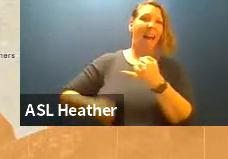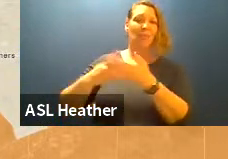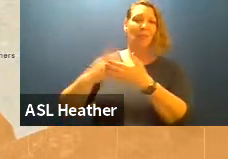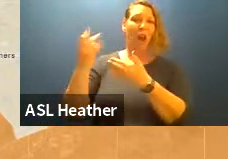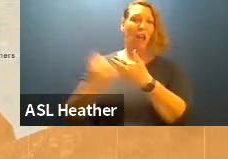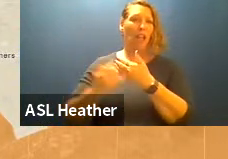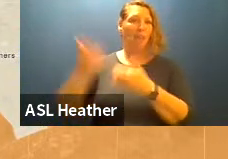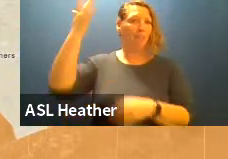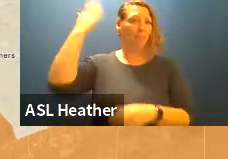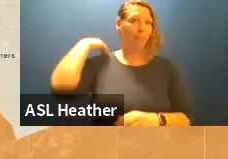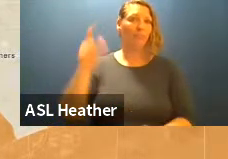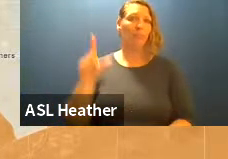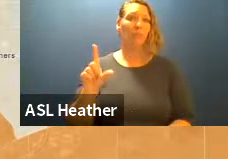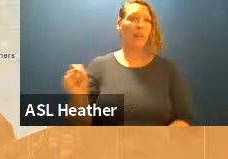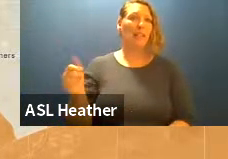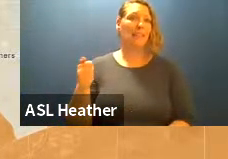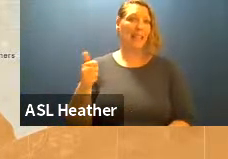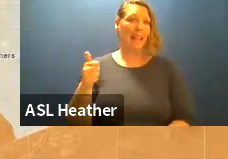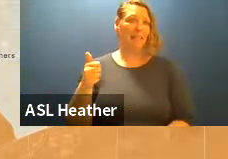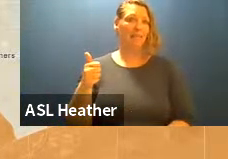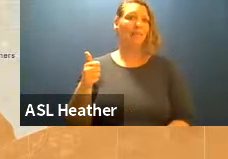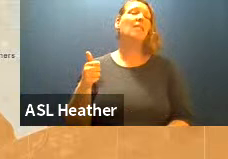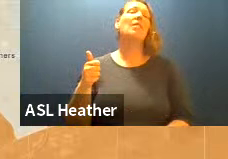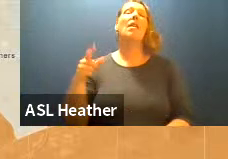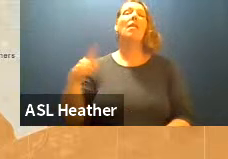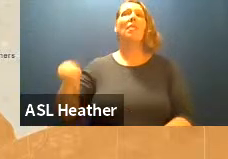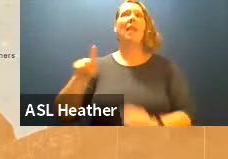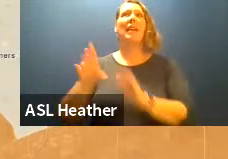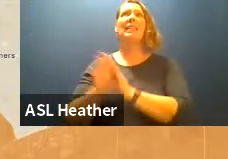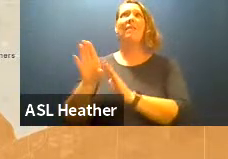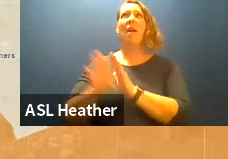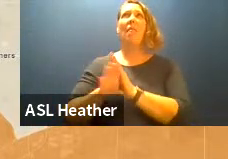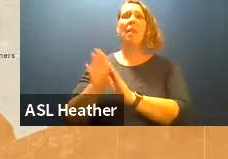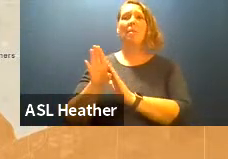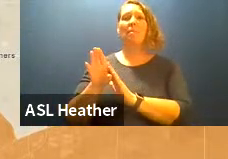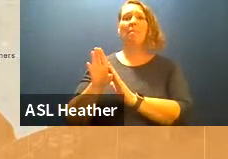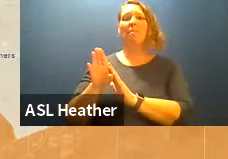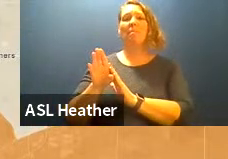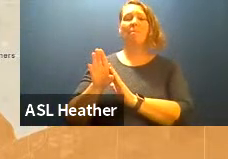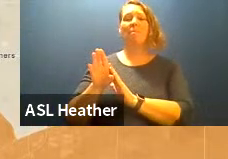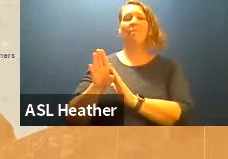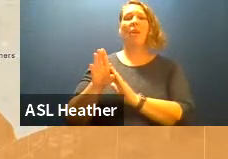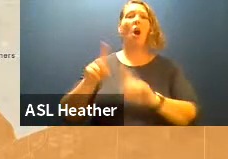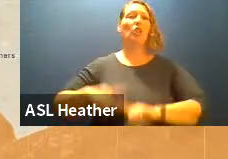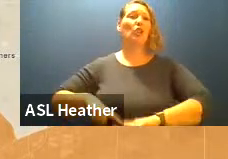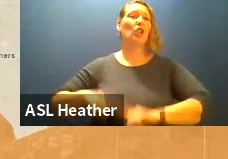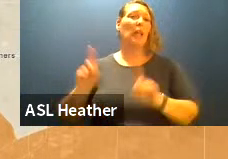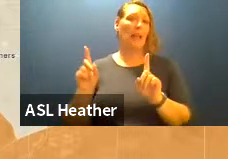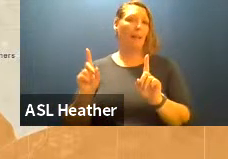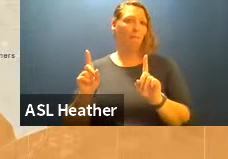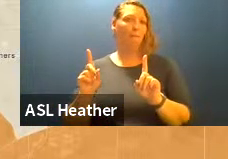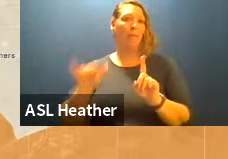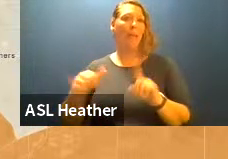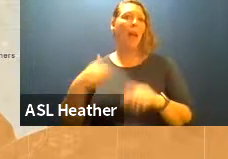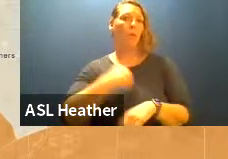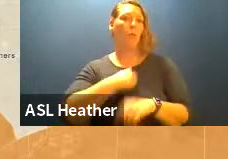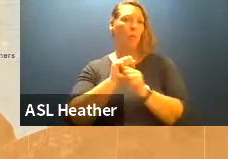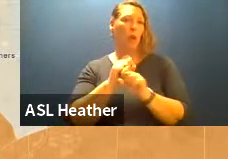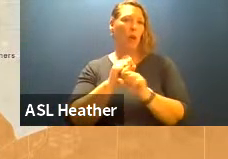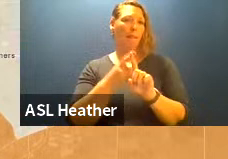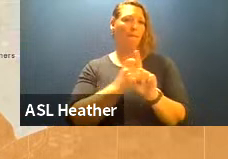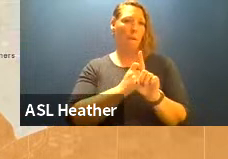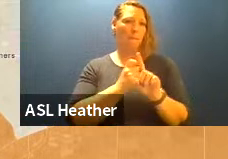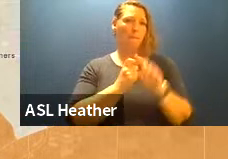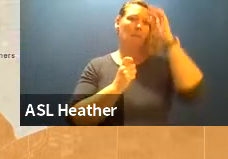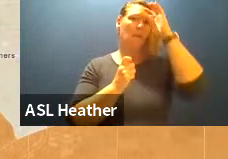project was underway and they developed the alternative that we're working from here.